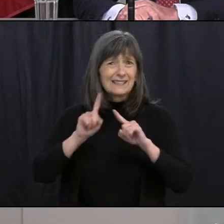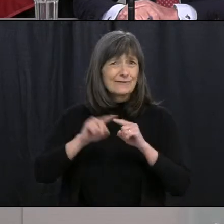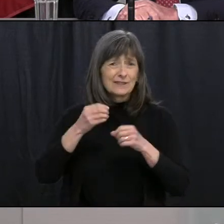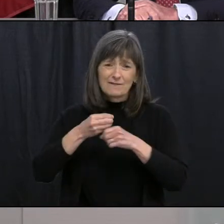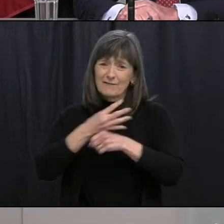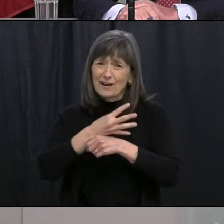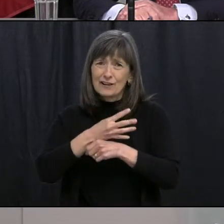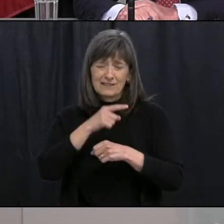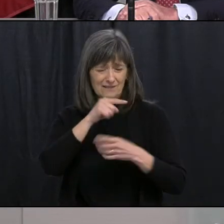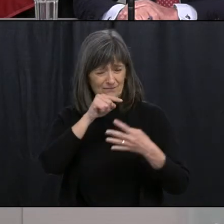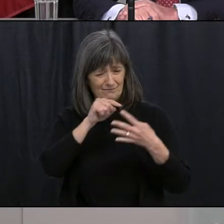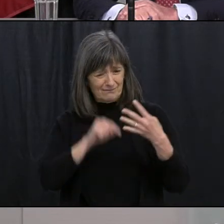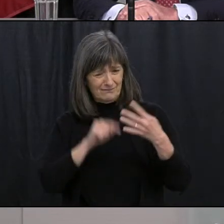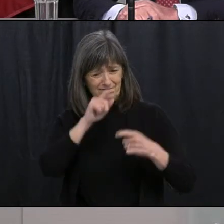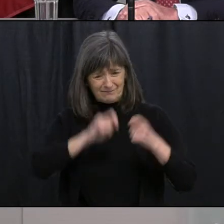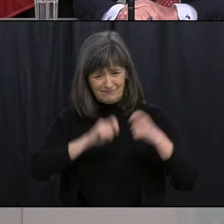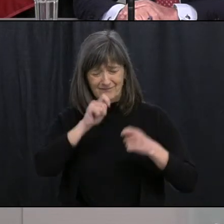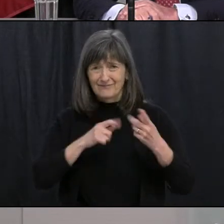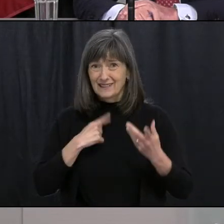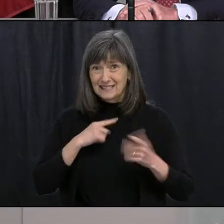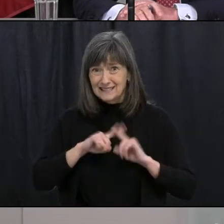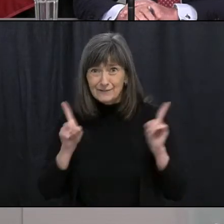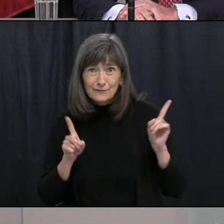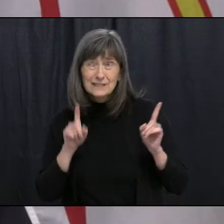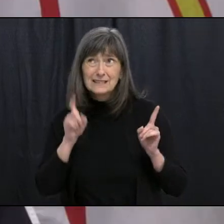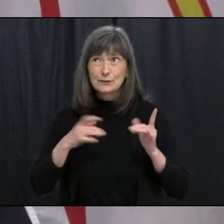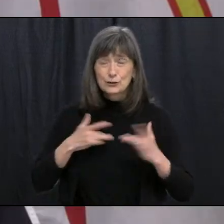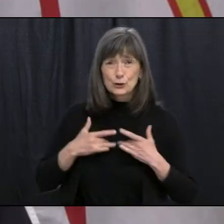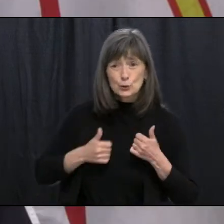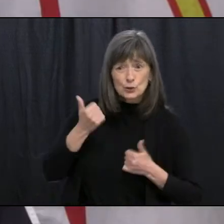Because people, I think, are probably a little confused about that.